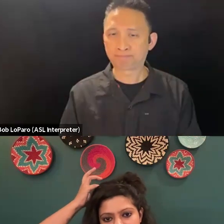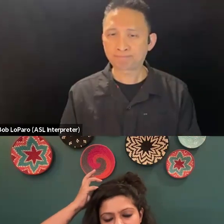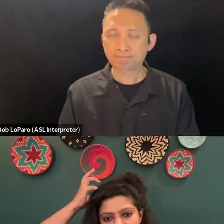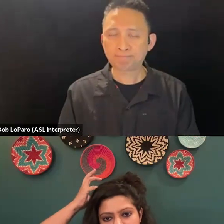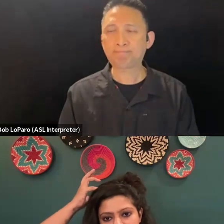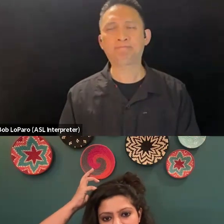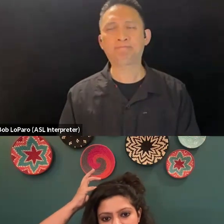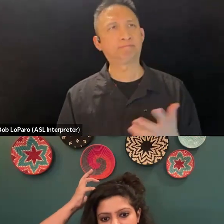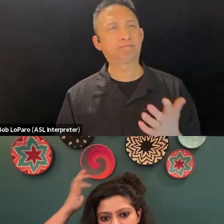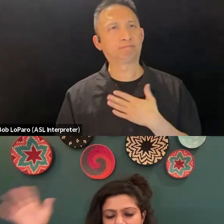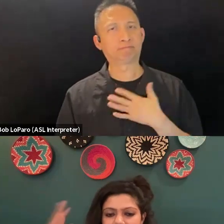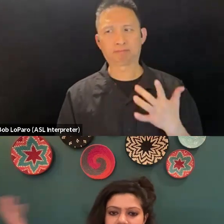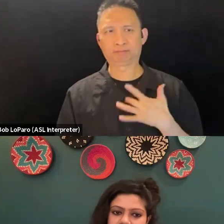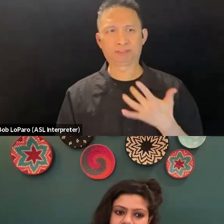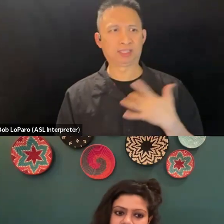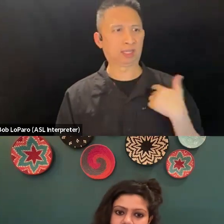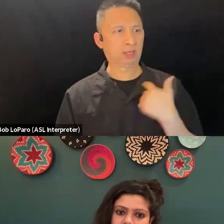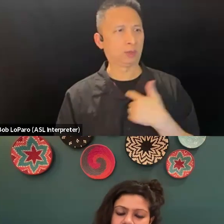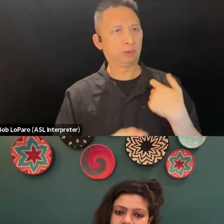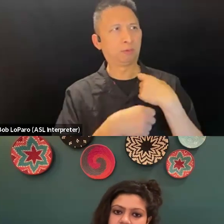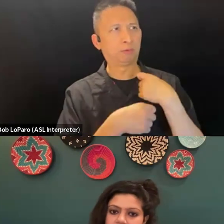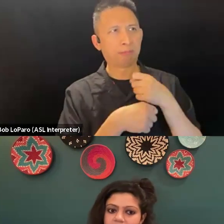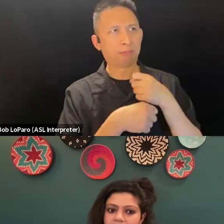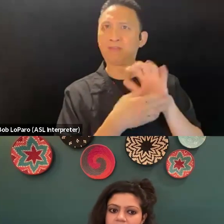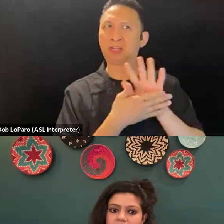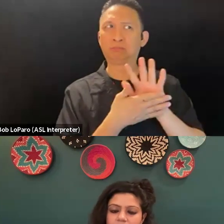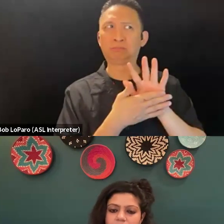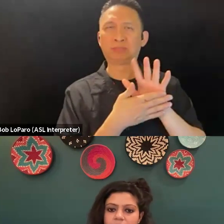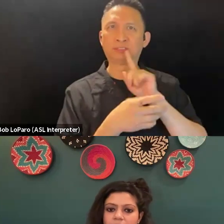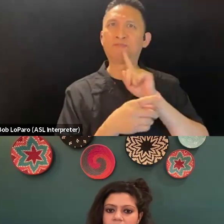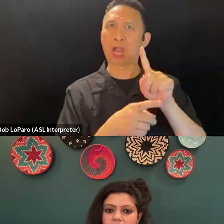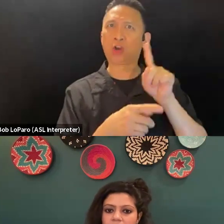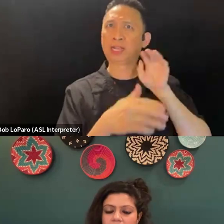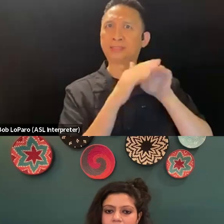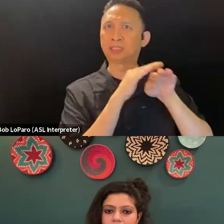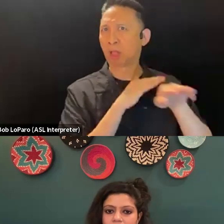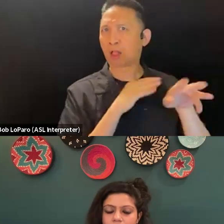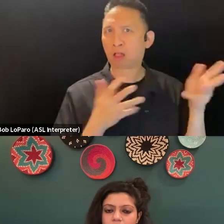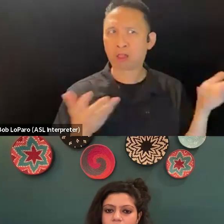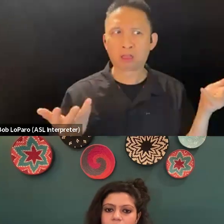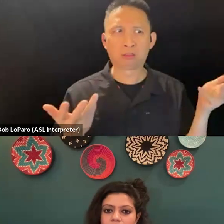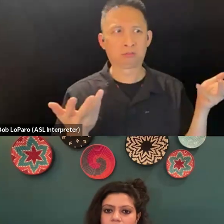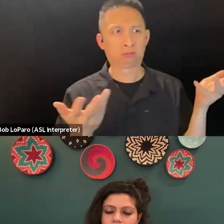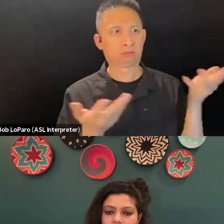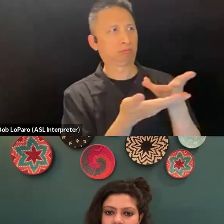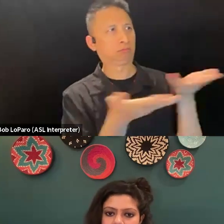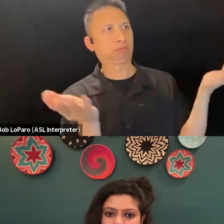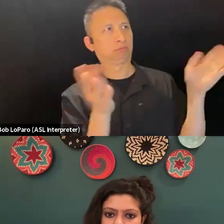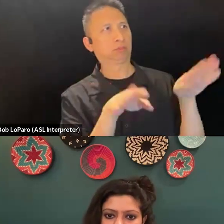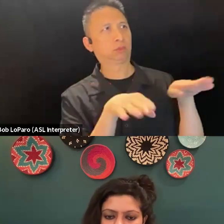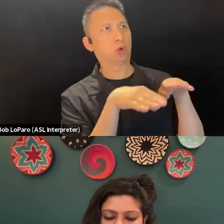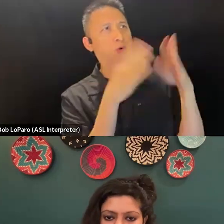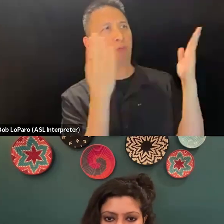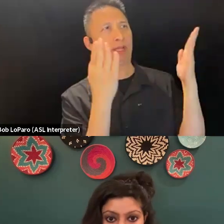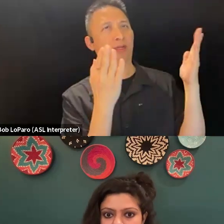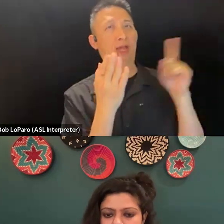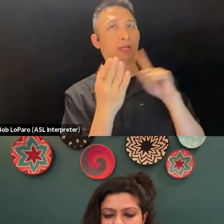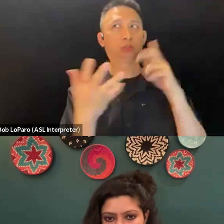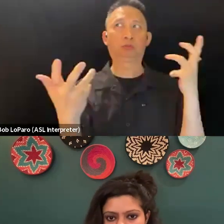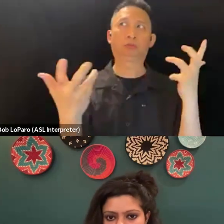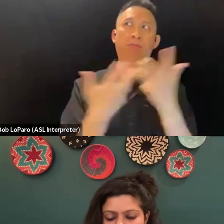this slight, like, you start with an air of invincibility when you first start your film, and then the world breaks it down